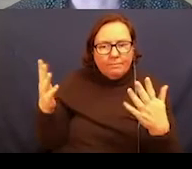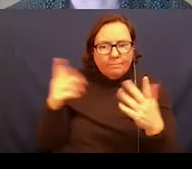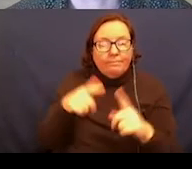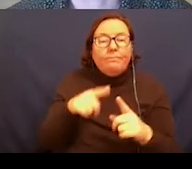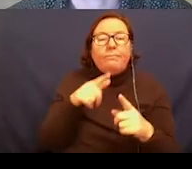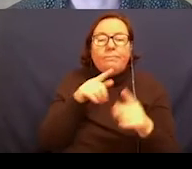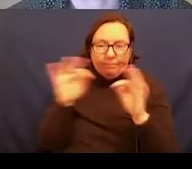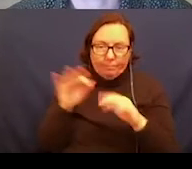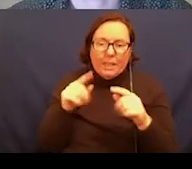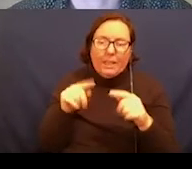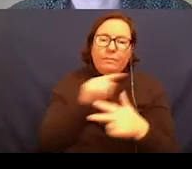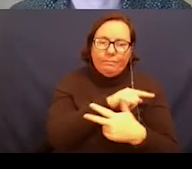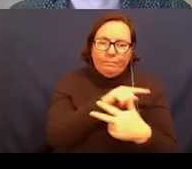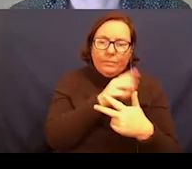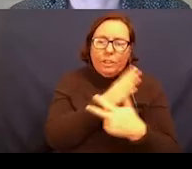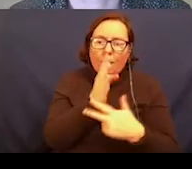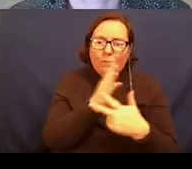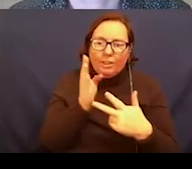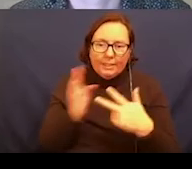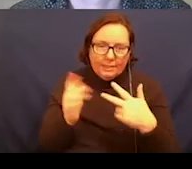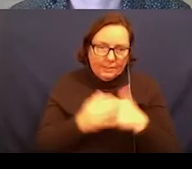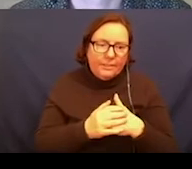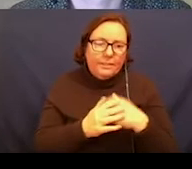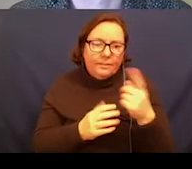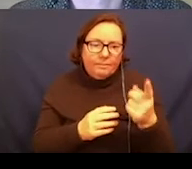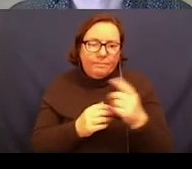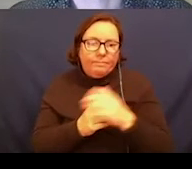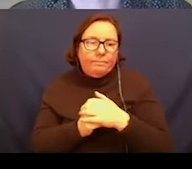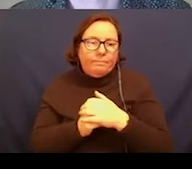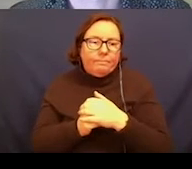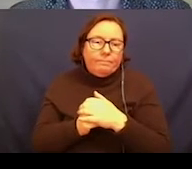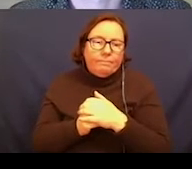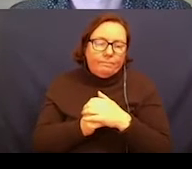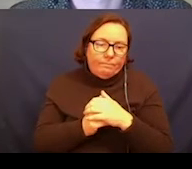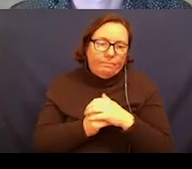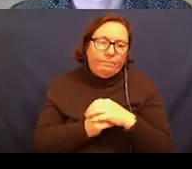We're showing this on the far left side of the diagram.